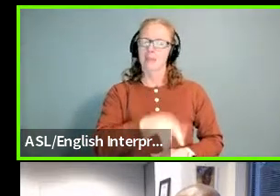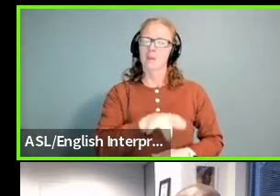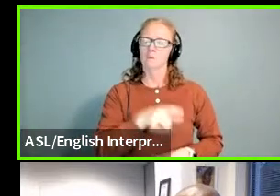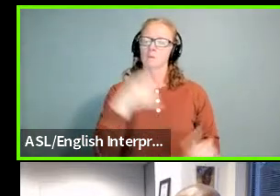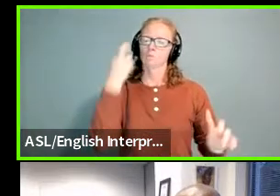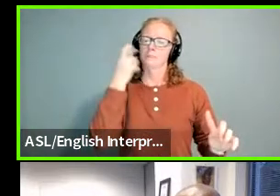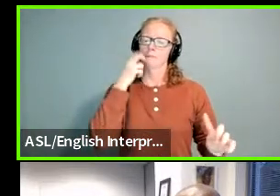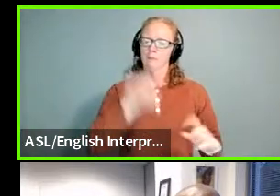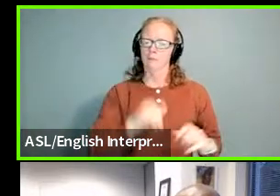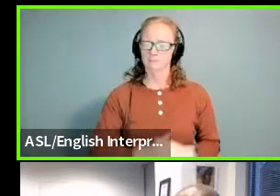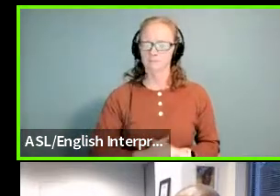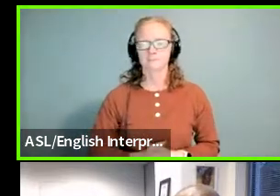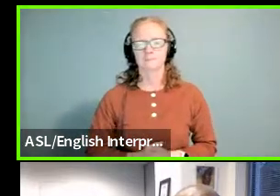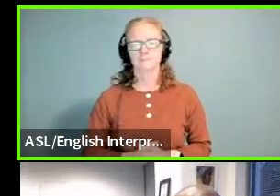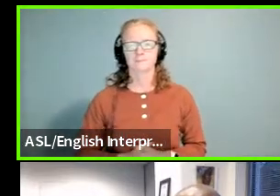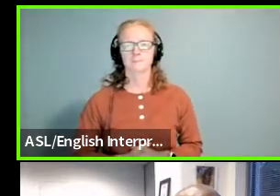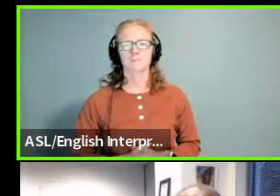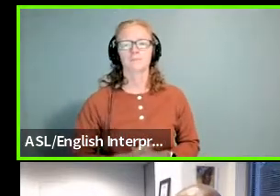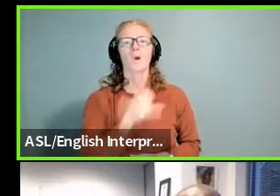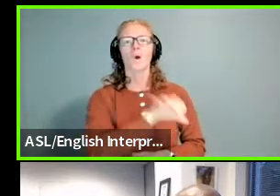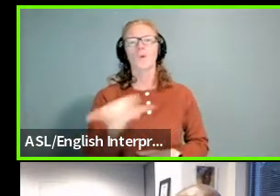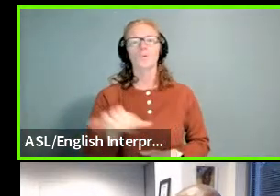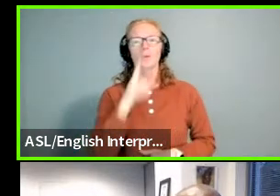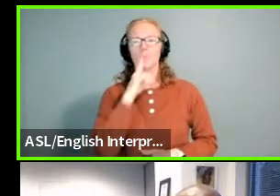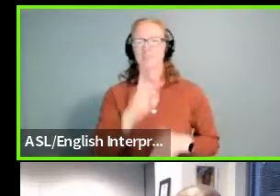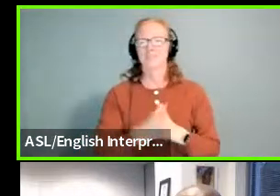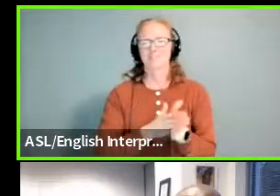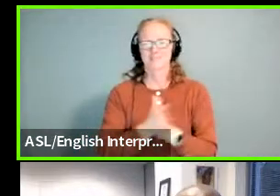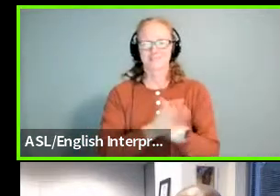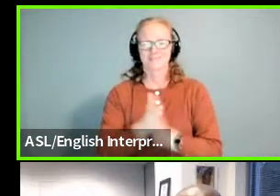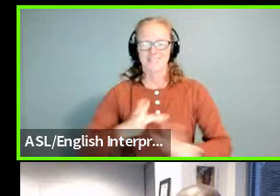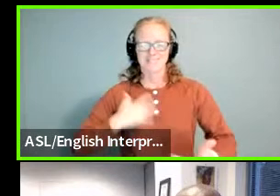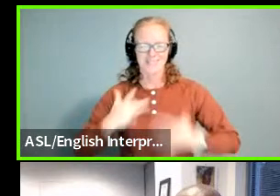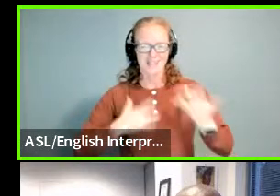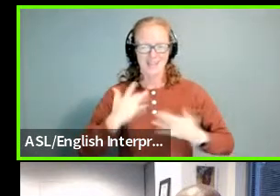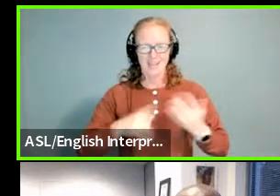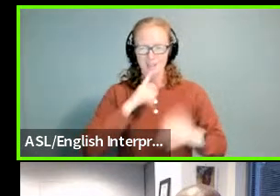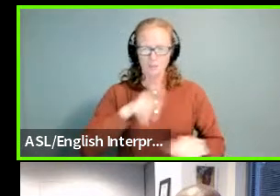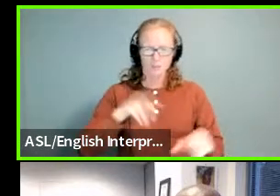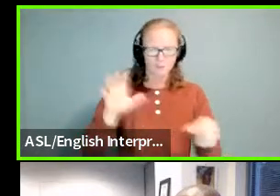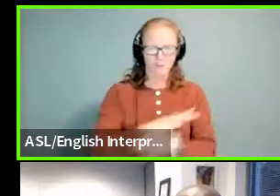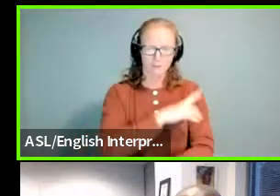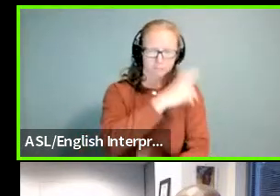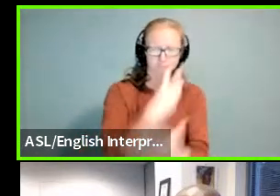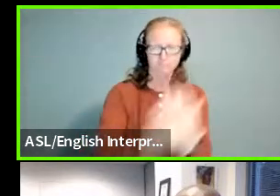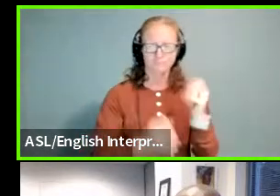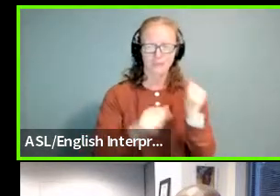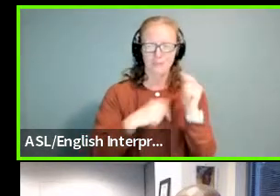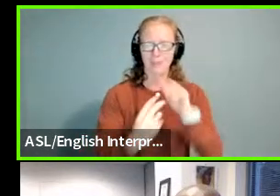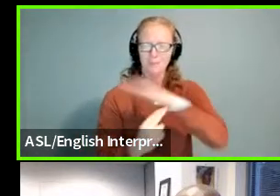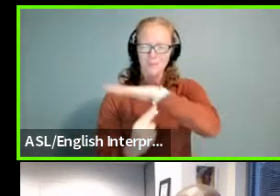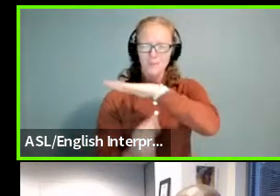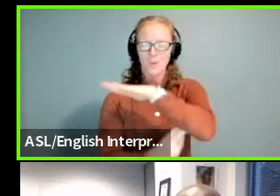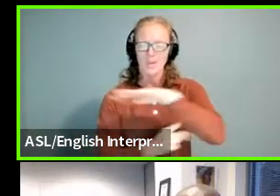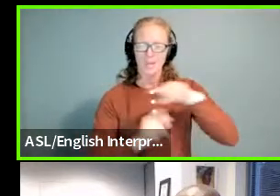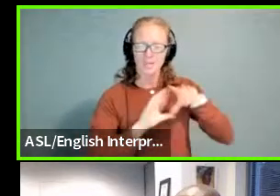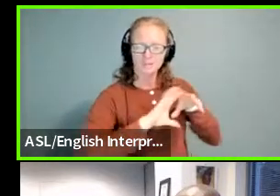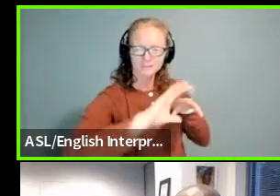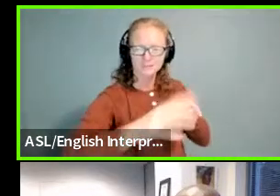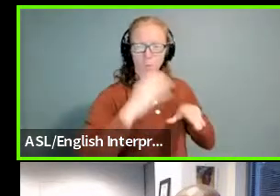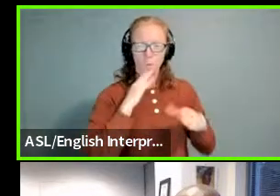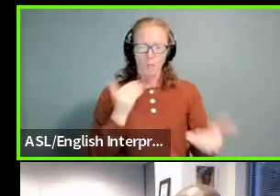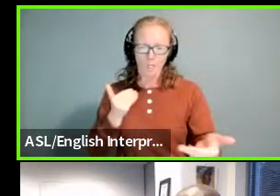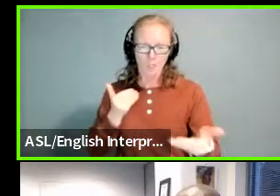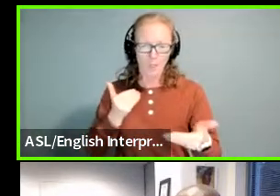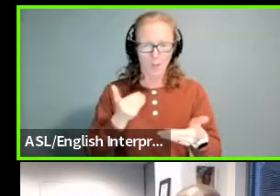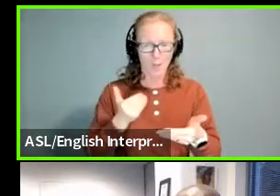intentionality. I also just want to say we've all been excited to get into kind of the nitty-gritty of the bridge, and we're getting really close. So for